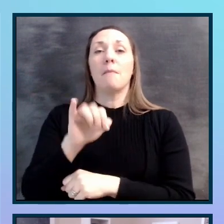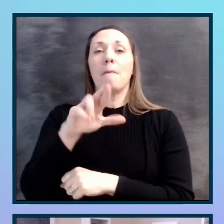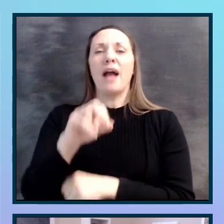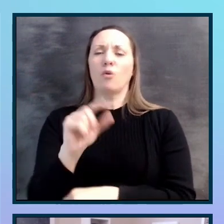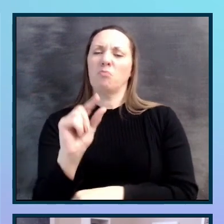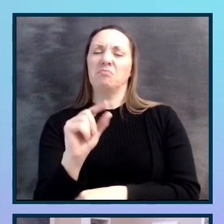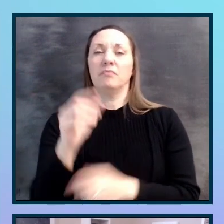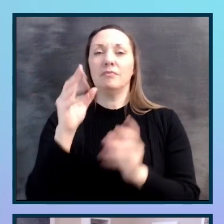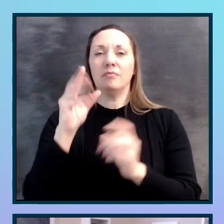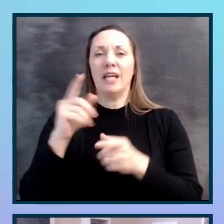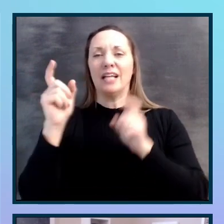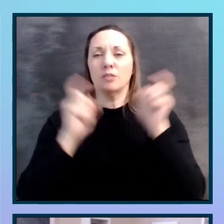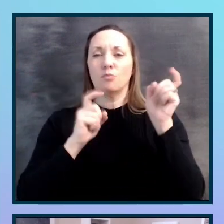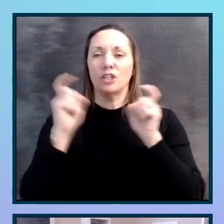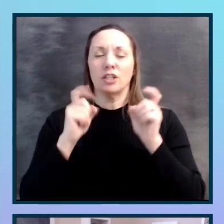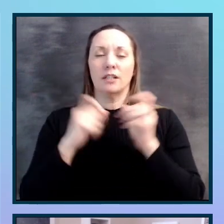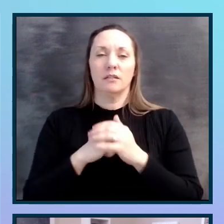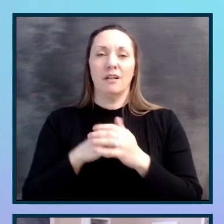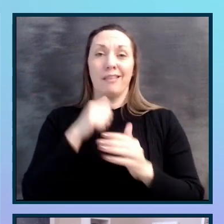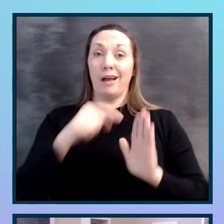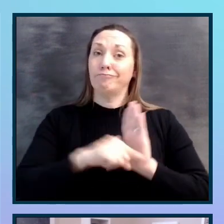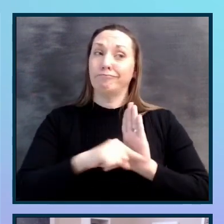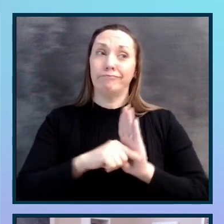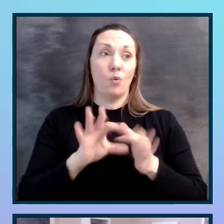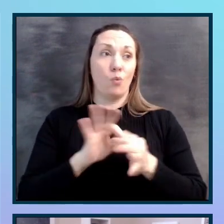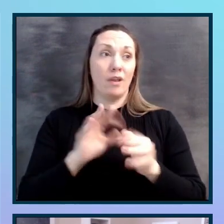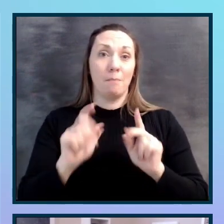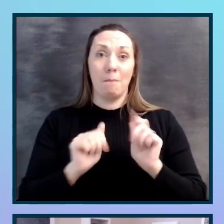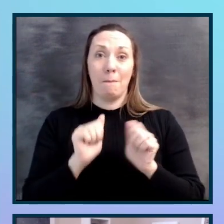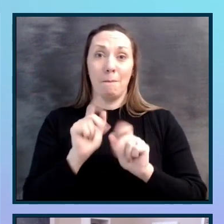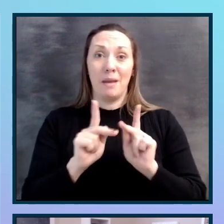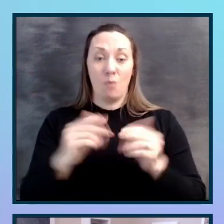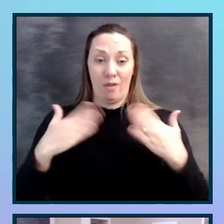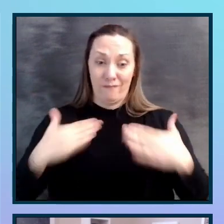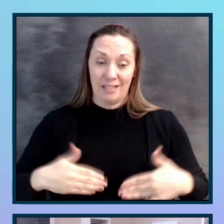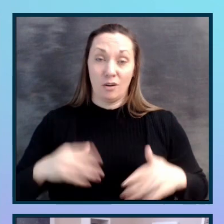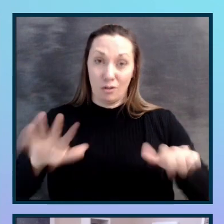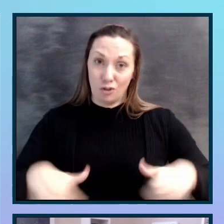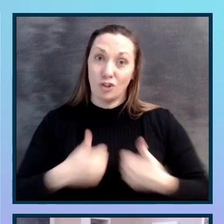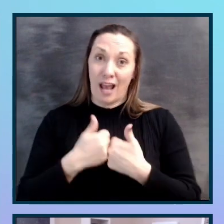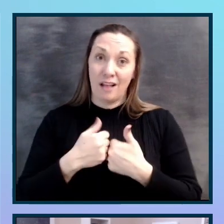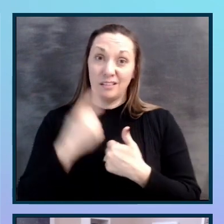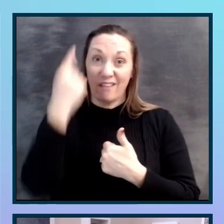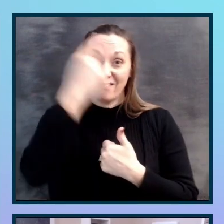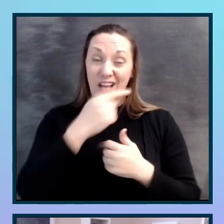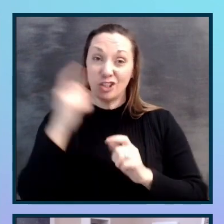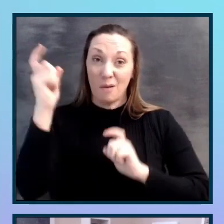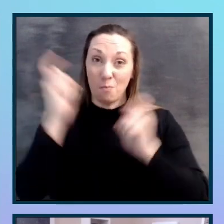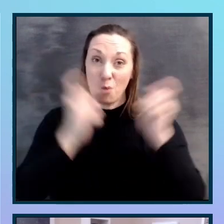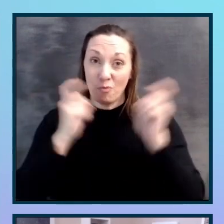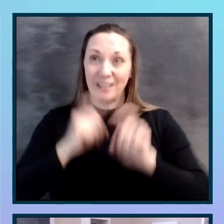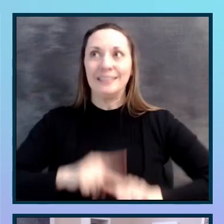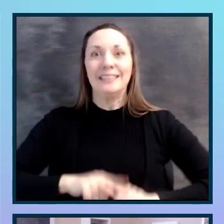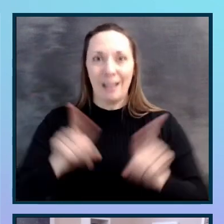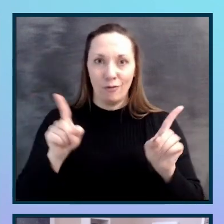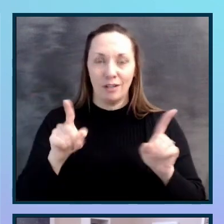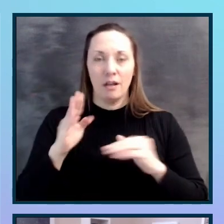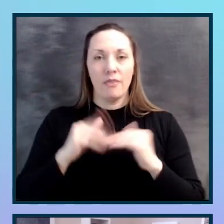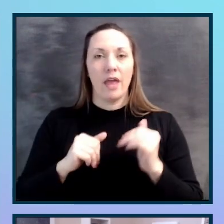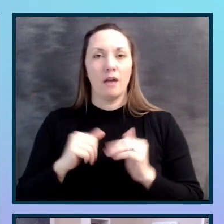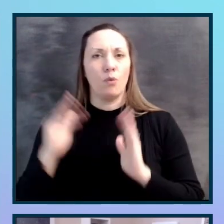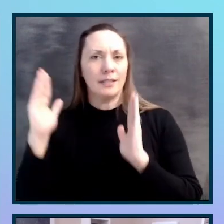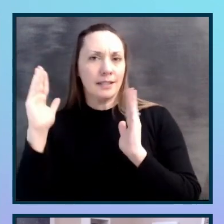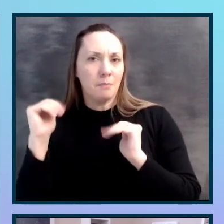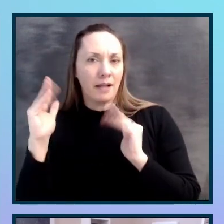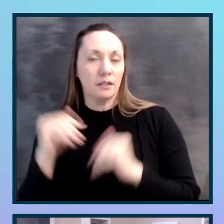highly disadvantages either those with physical challenges that make facial movements different from what is expected, or